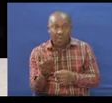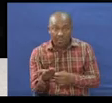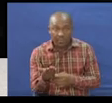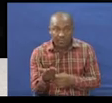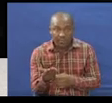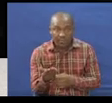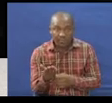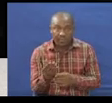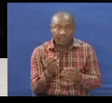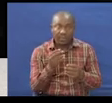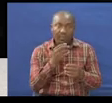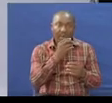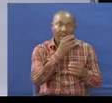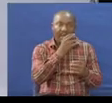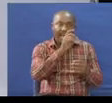or